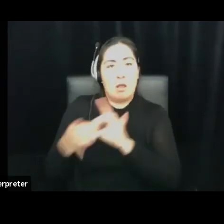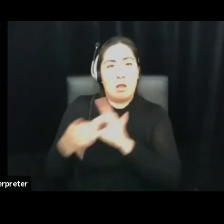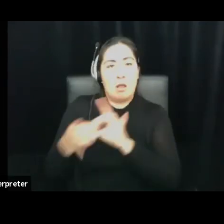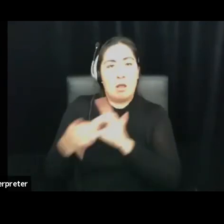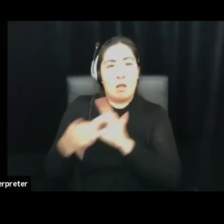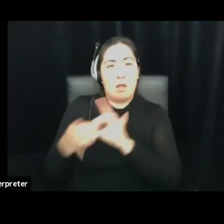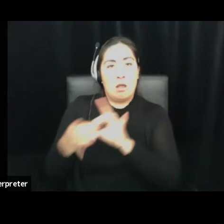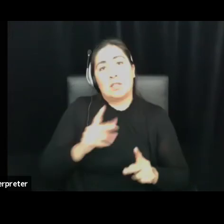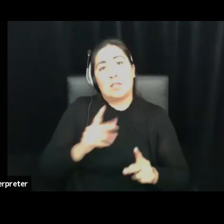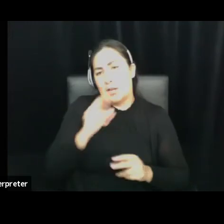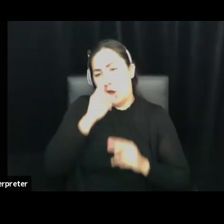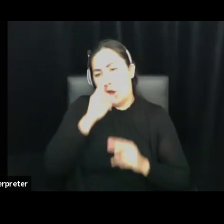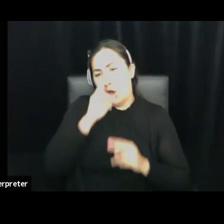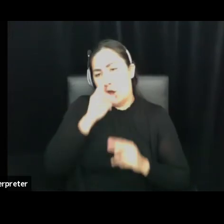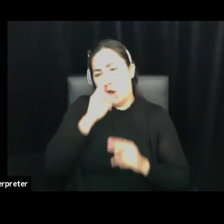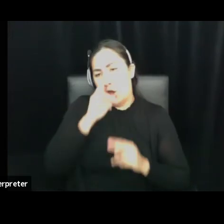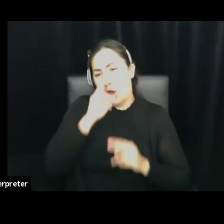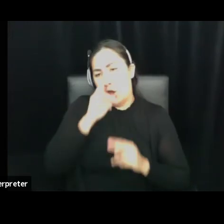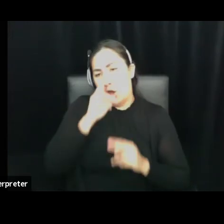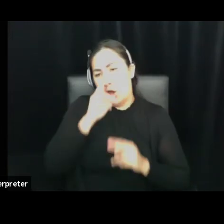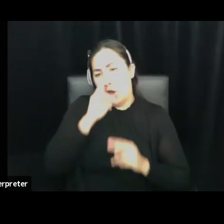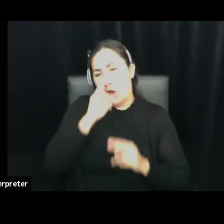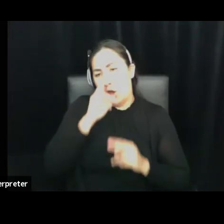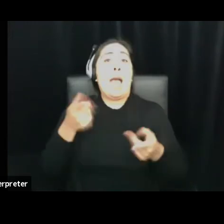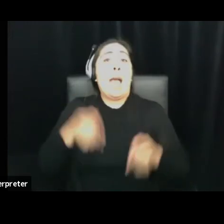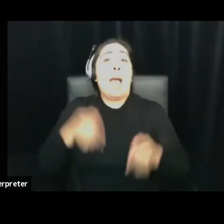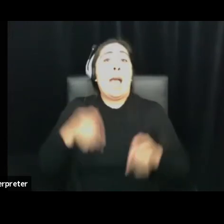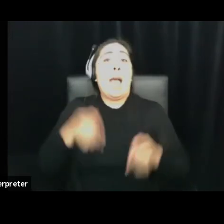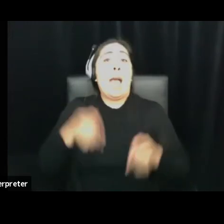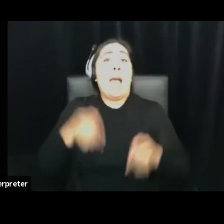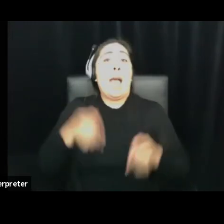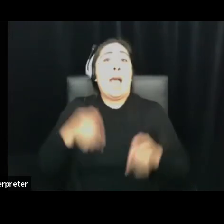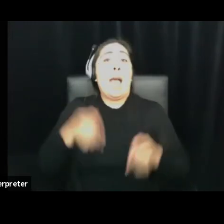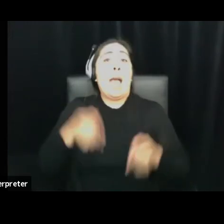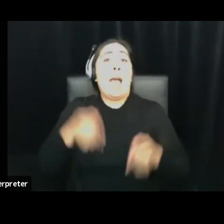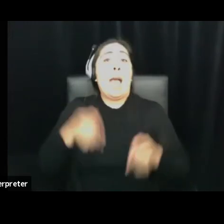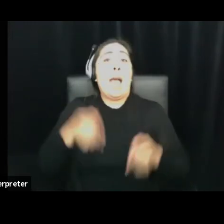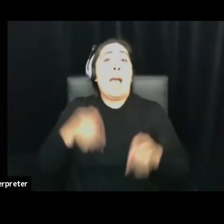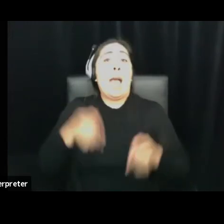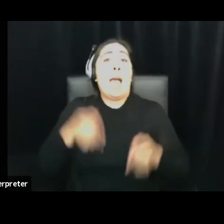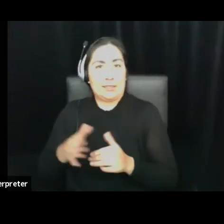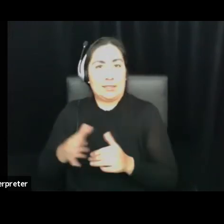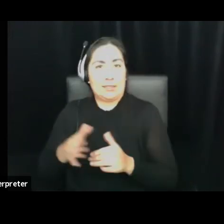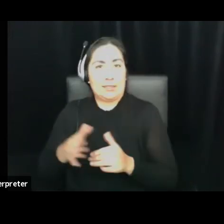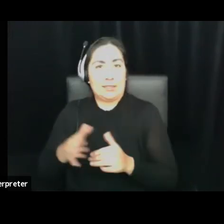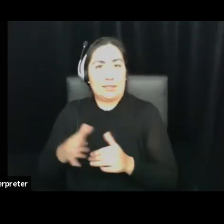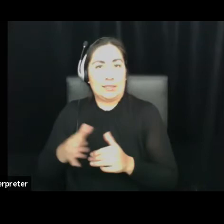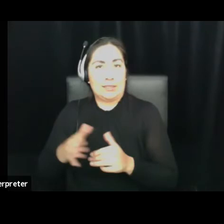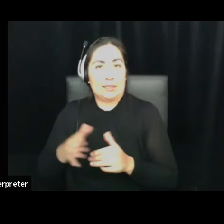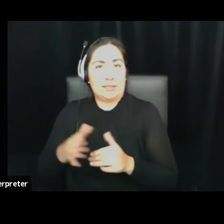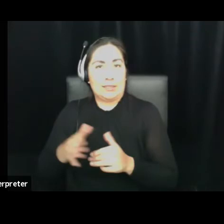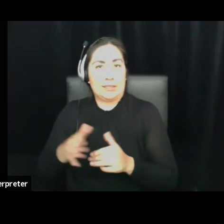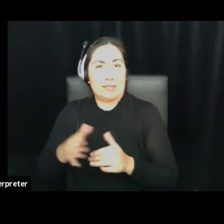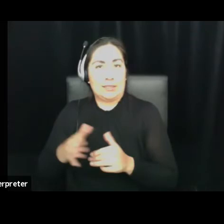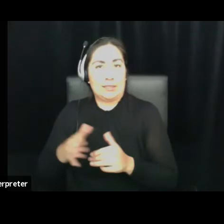loans and cash gifts via Venmo, mostly to Black and Brown artists in my